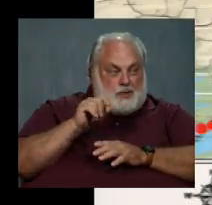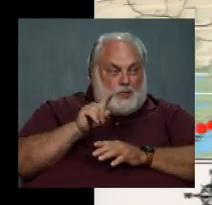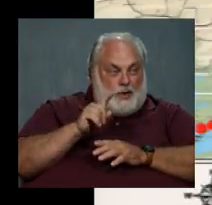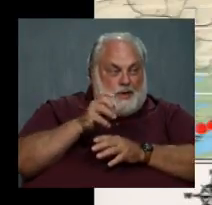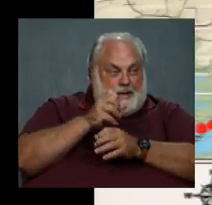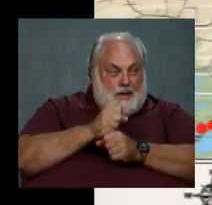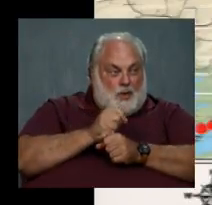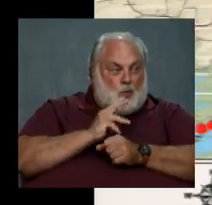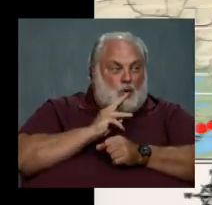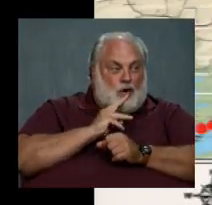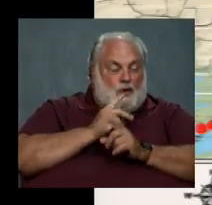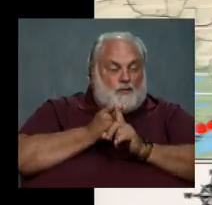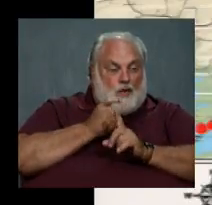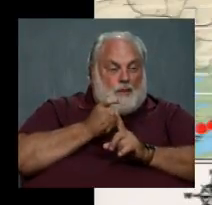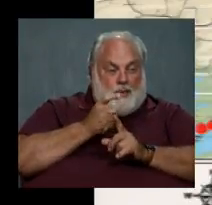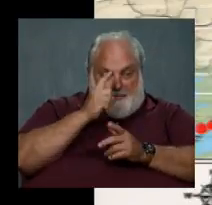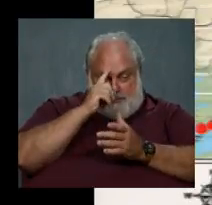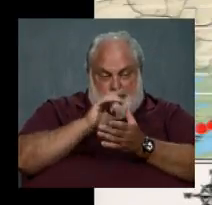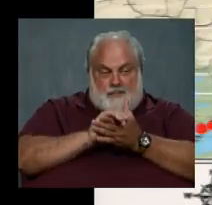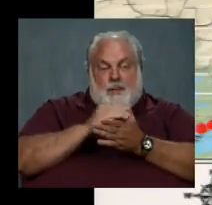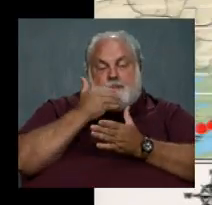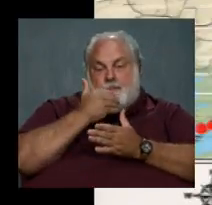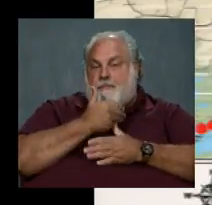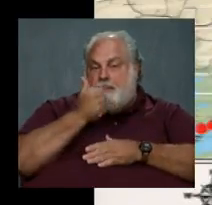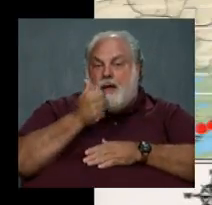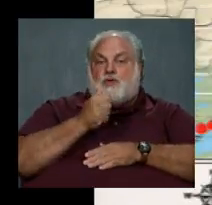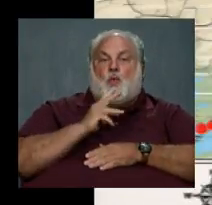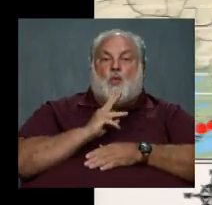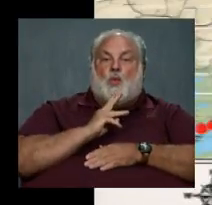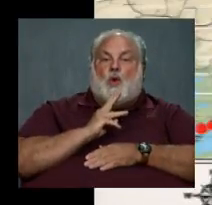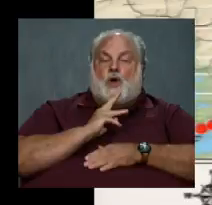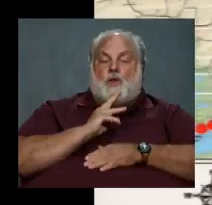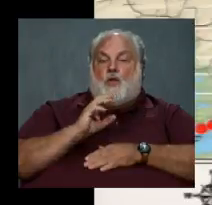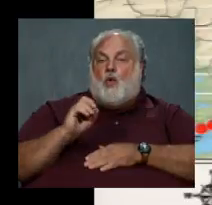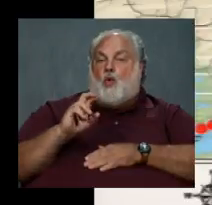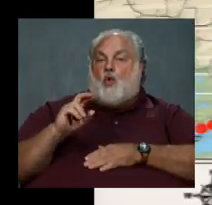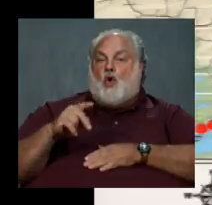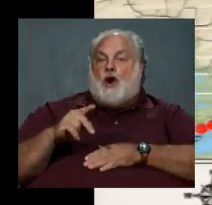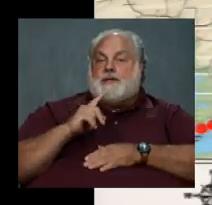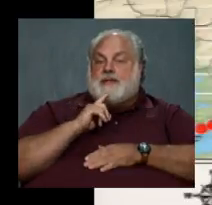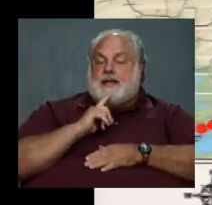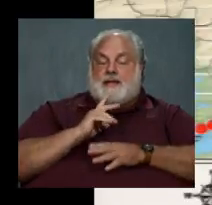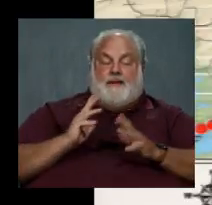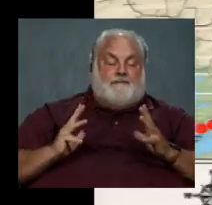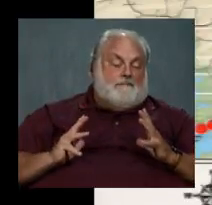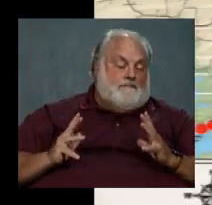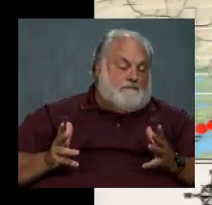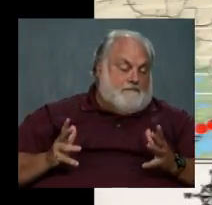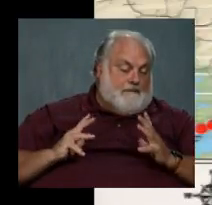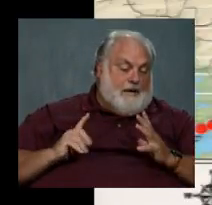take the water. It's where we believe we can get the highest water quality. The Corps said, fine, you can take